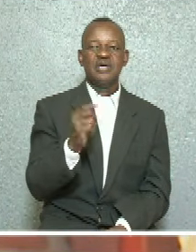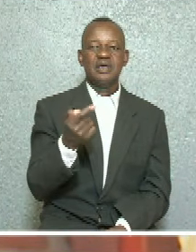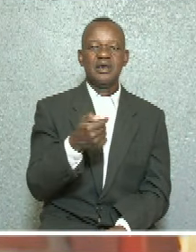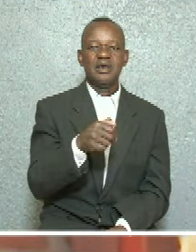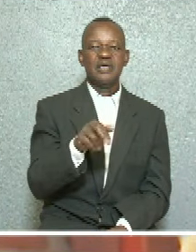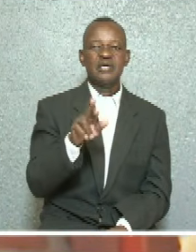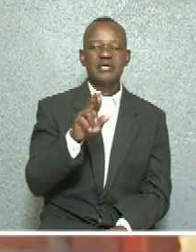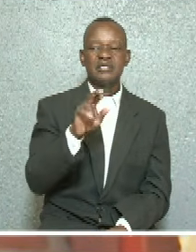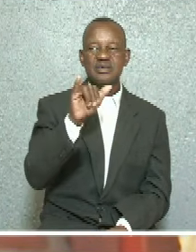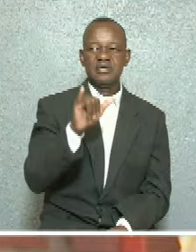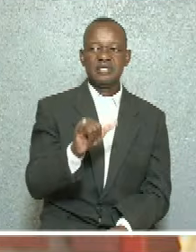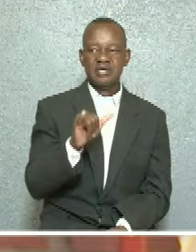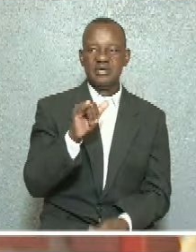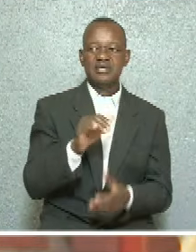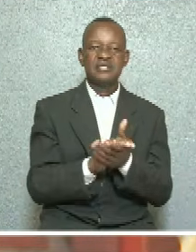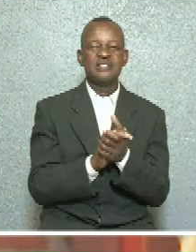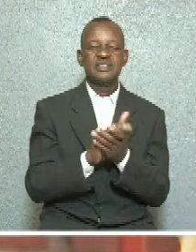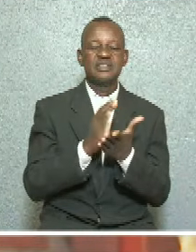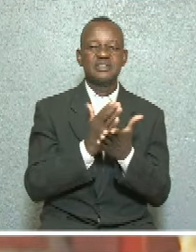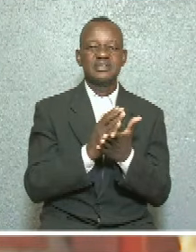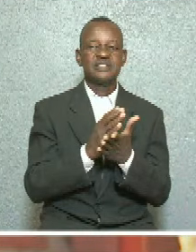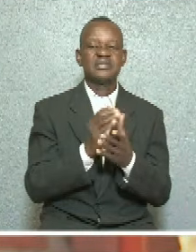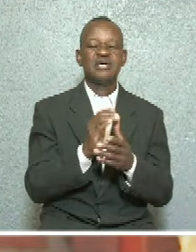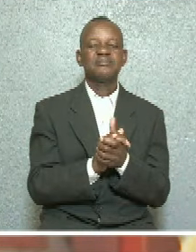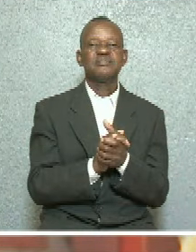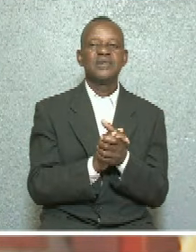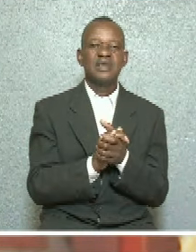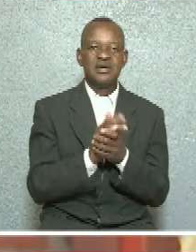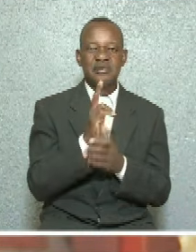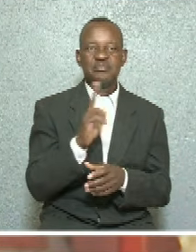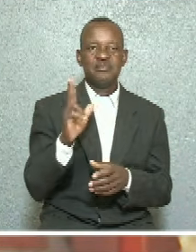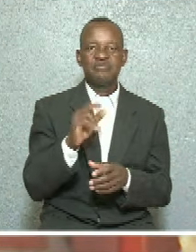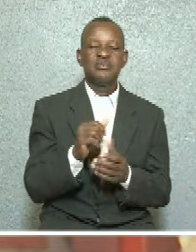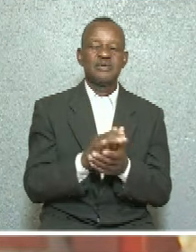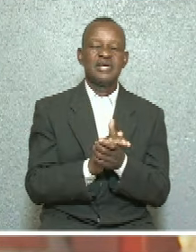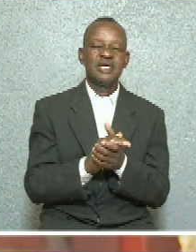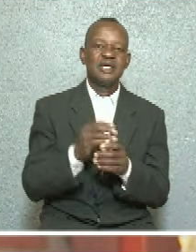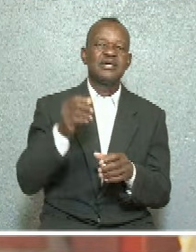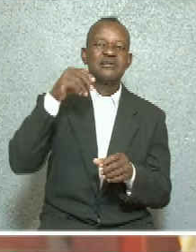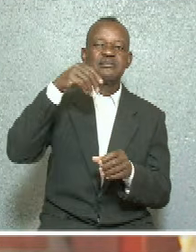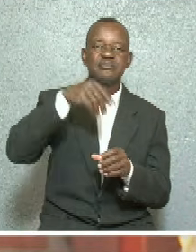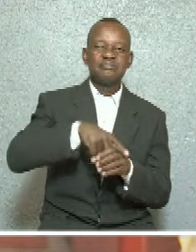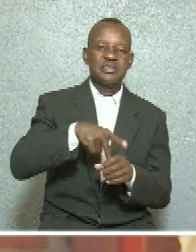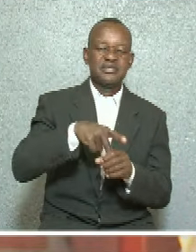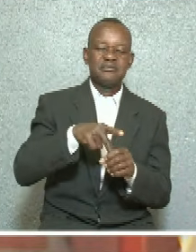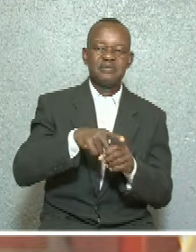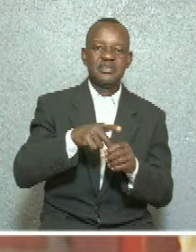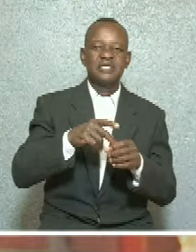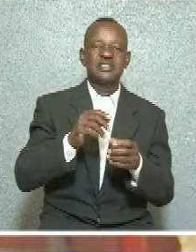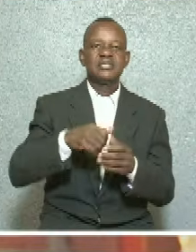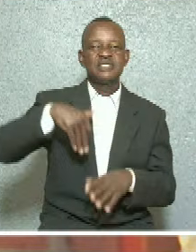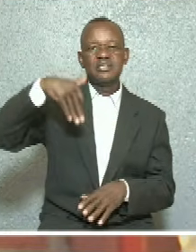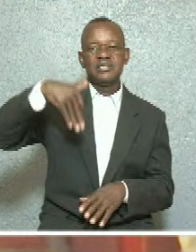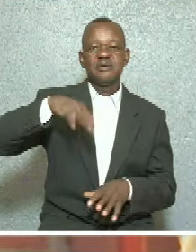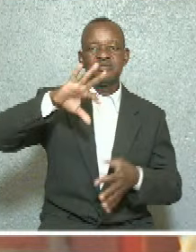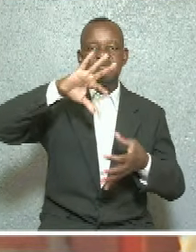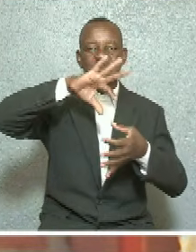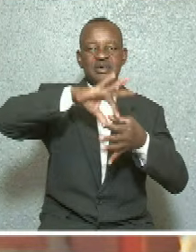National Namibia Olympic Committee. Through the Olympic Solidarity to go study swimming